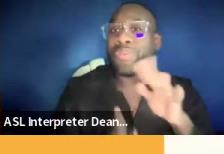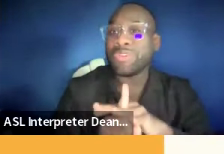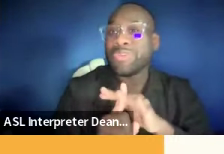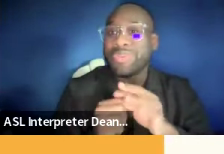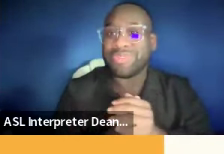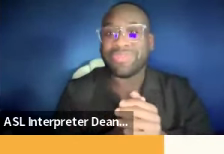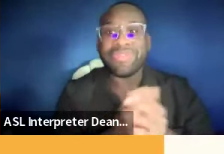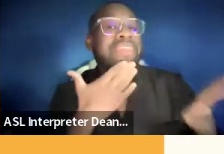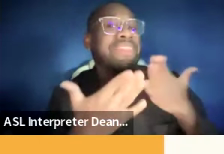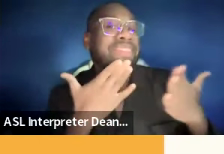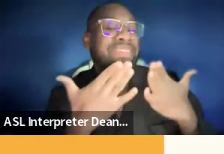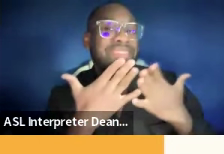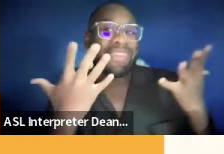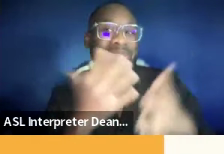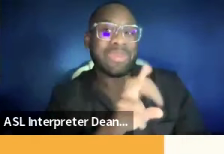Thank you, Daisy.